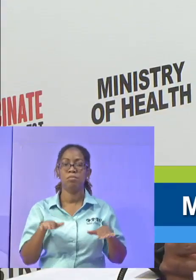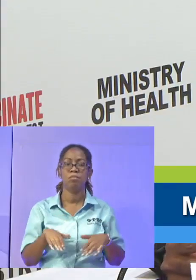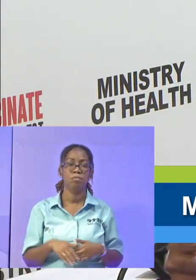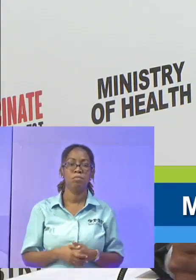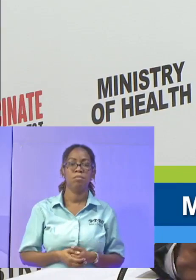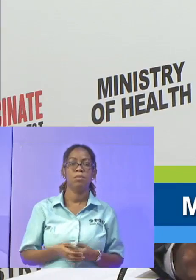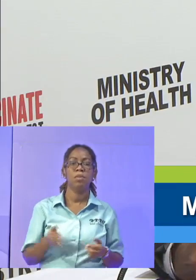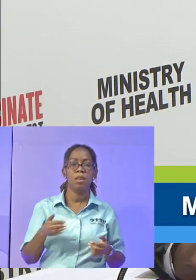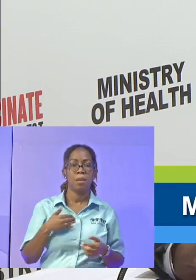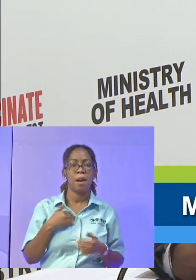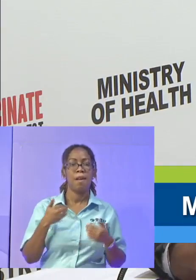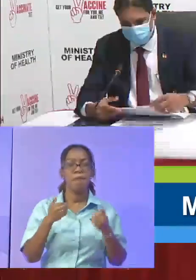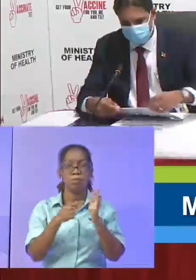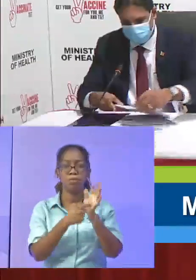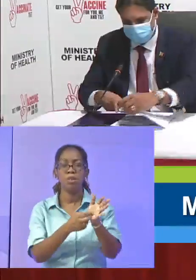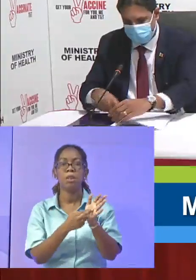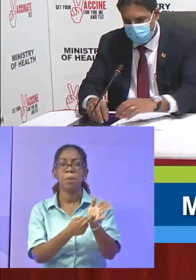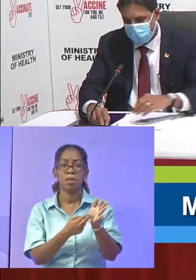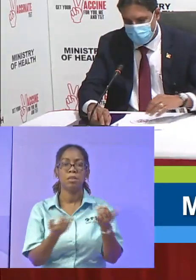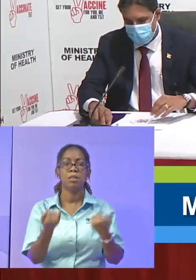update for this morning.